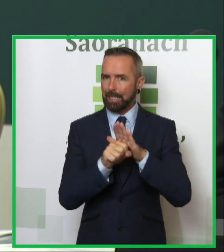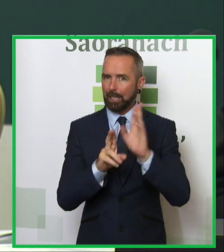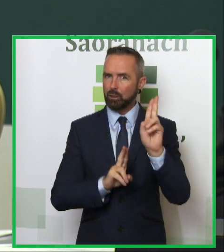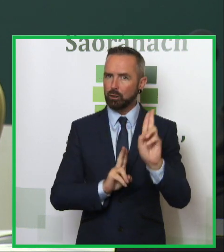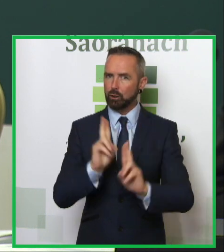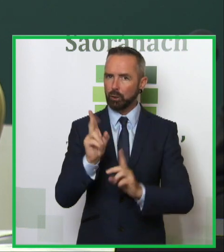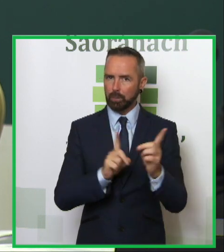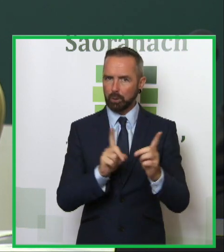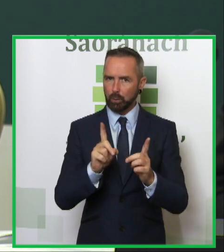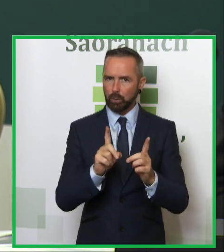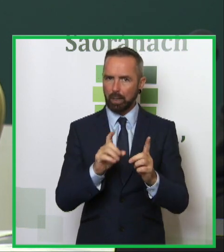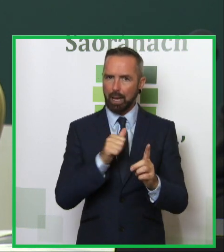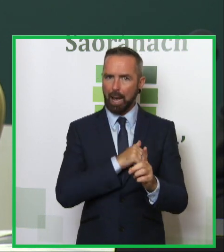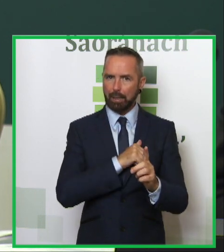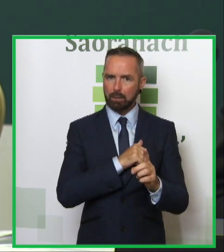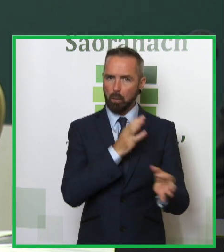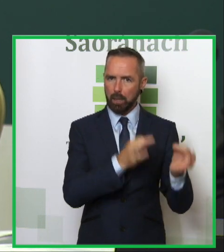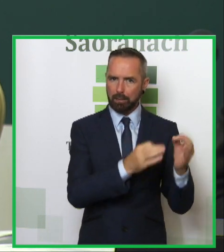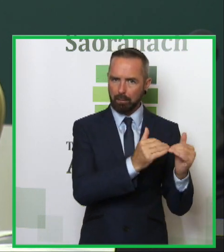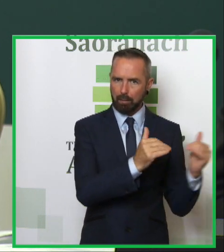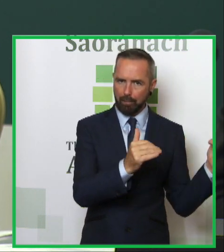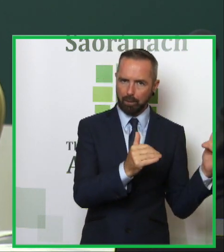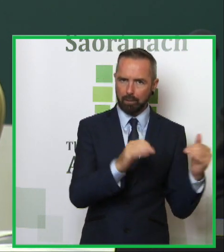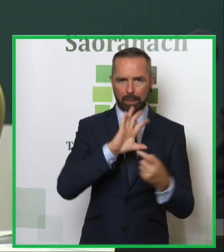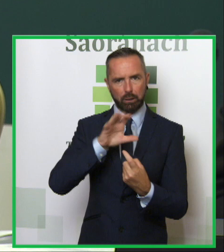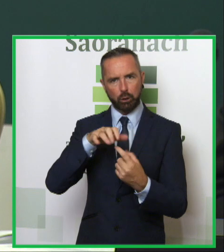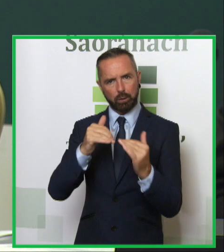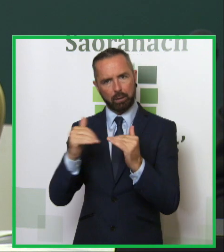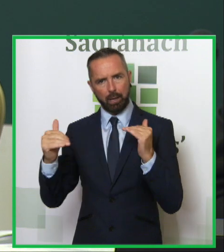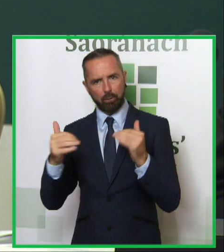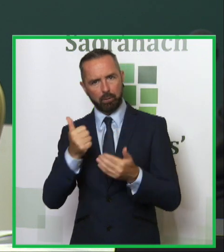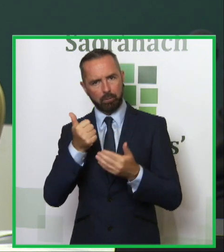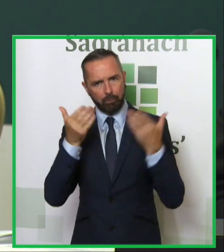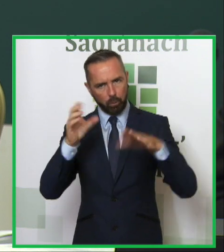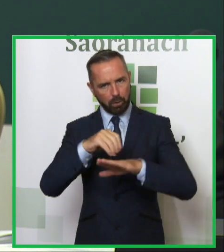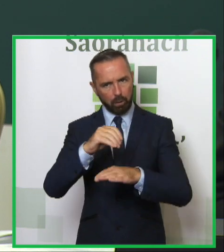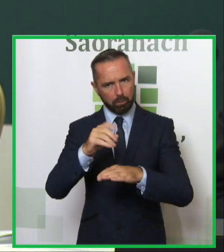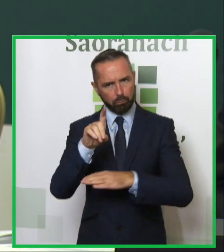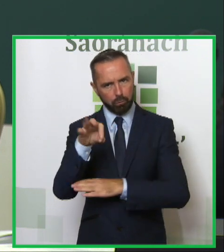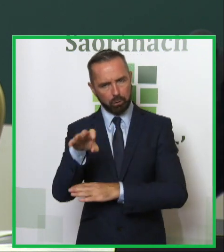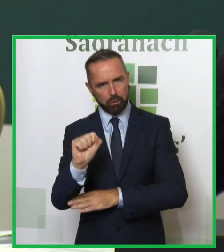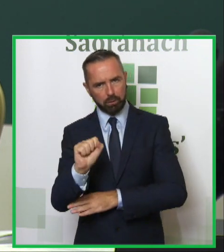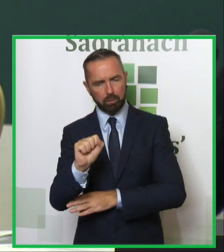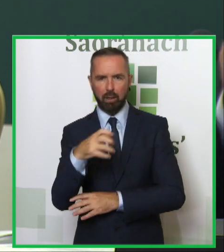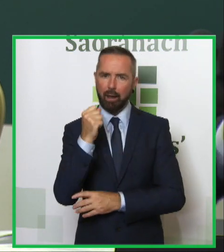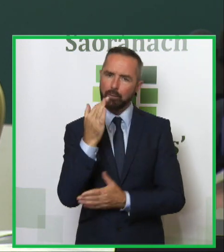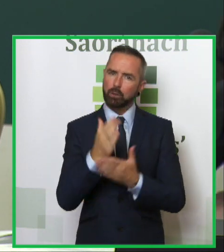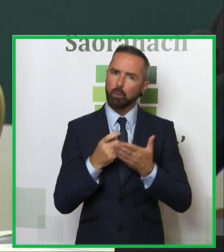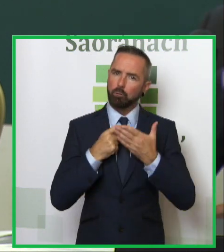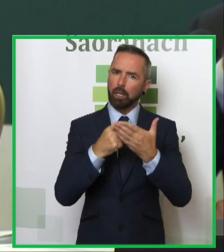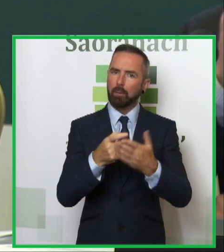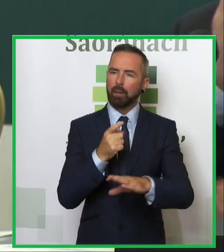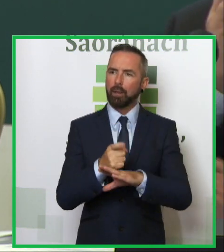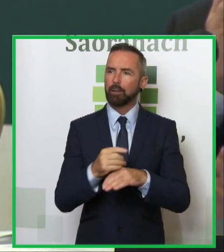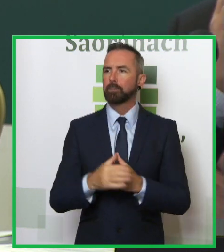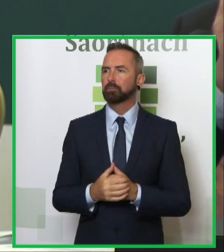political level, at an institutional level around drugs. And there is a series of recommendations there, and